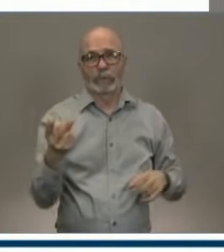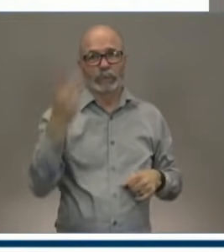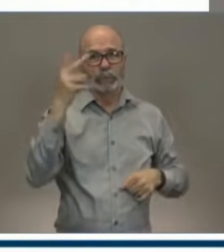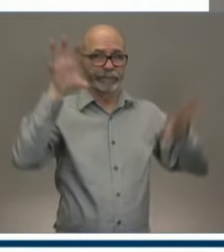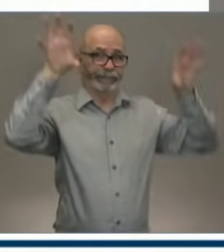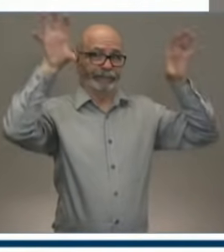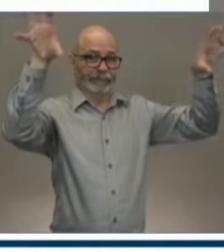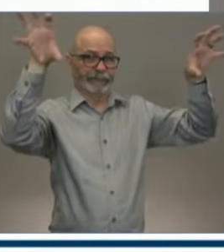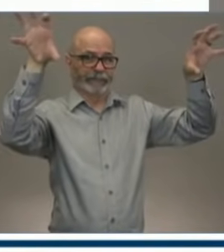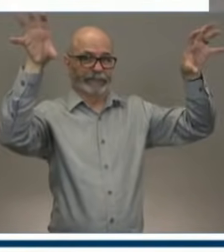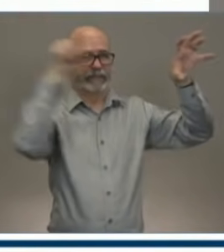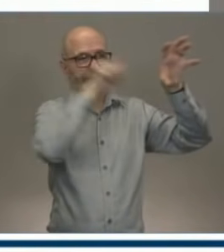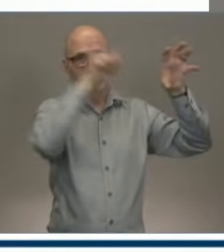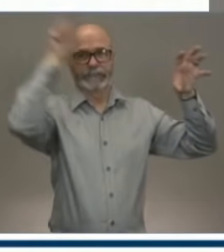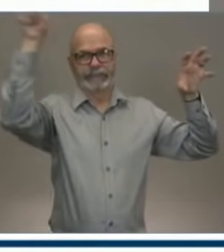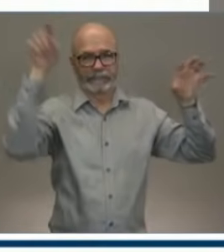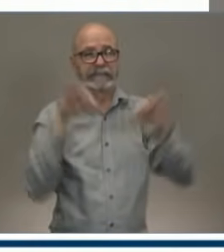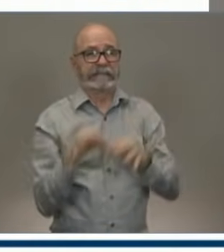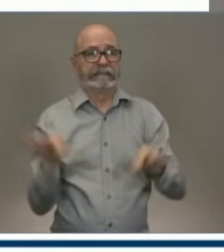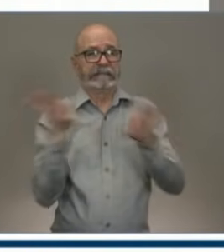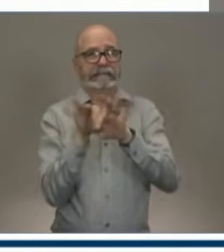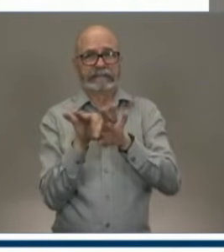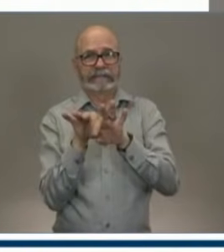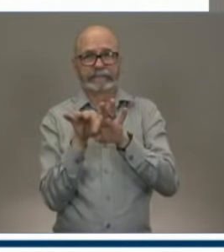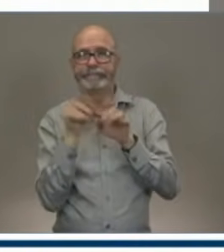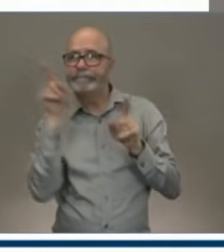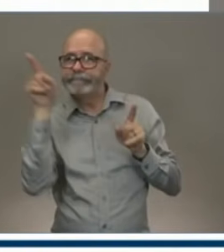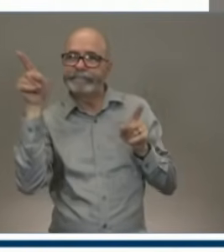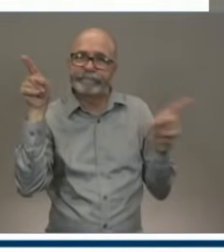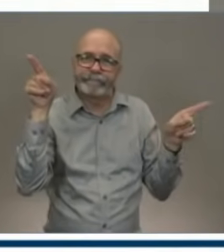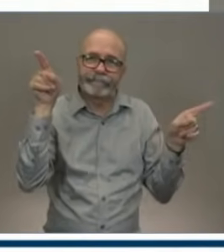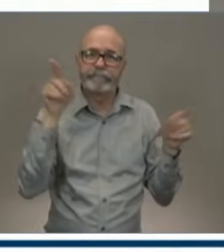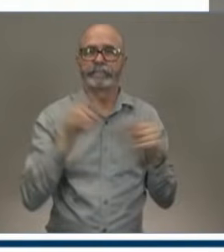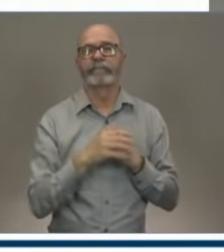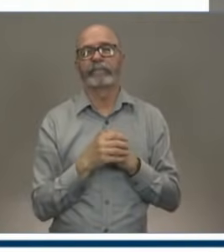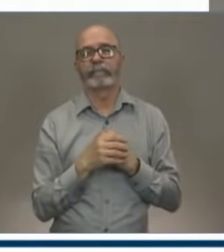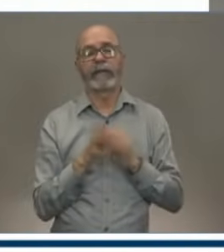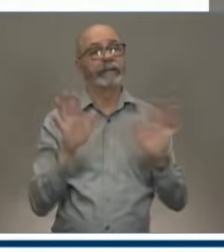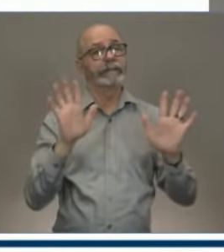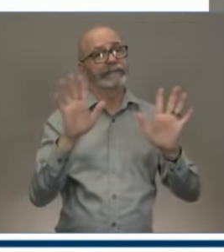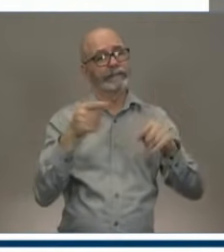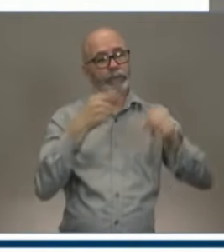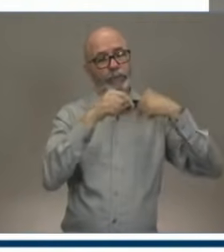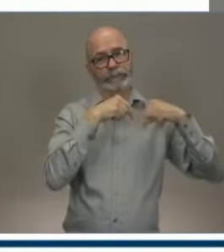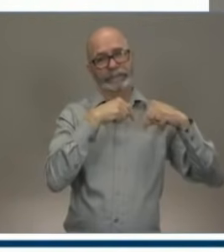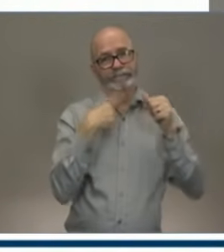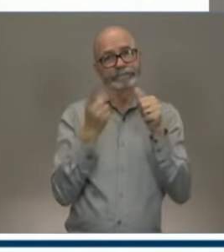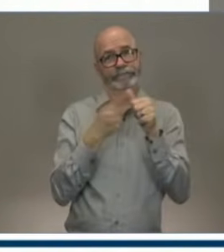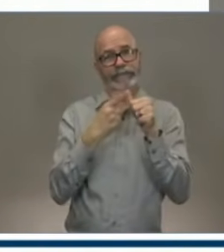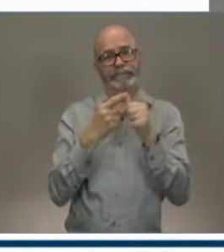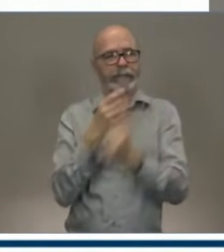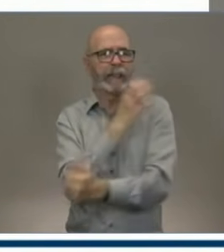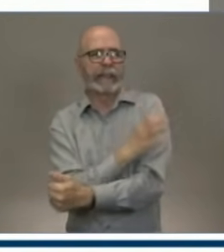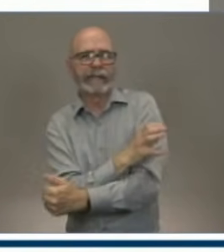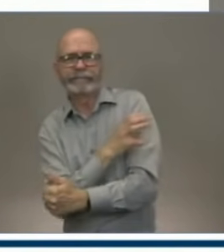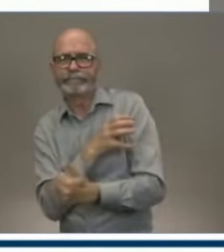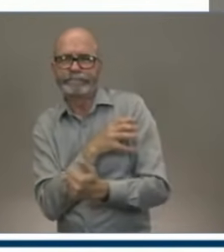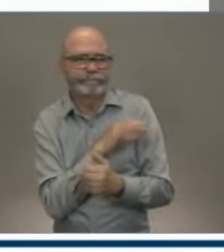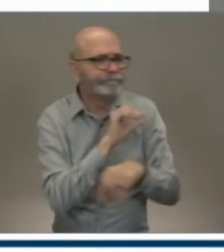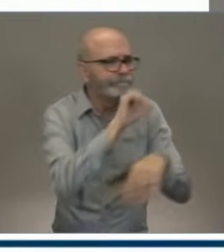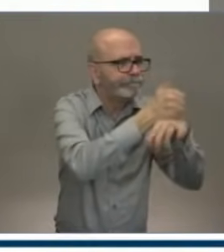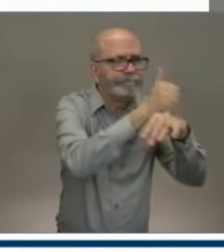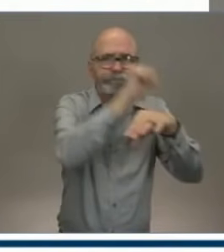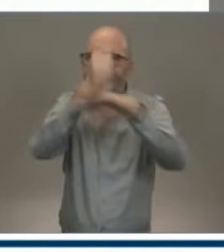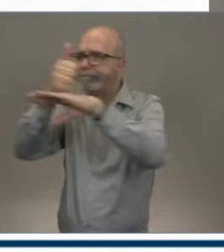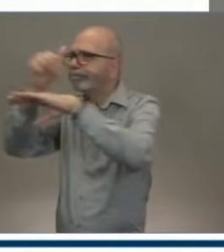And part of that is, as I said earlier, we're piloting a number of different types of clinics and how those may work. So some